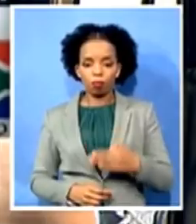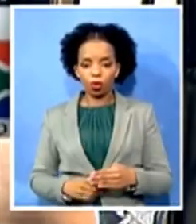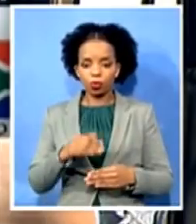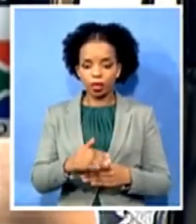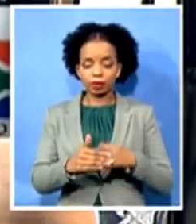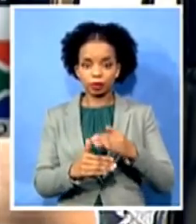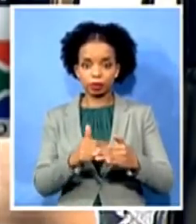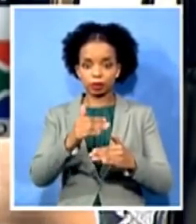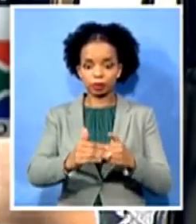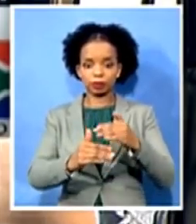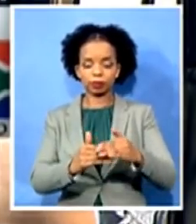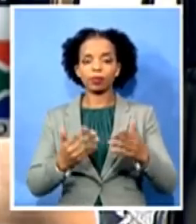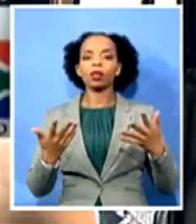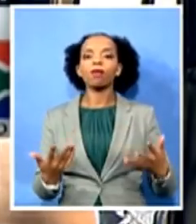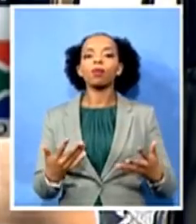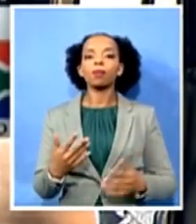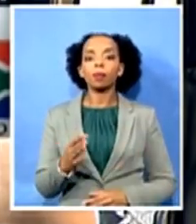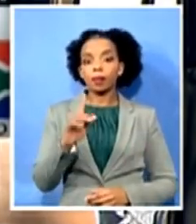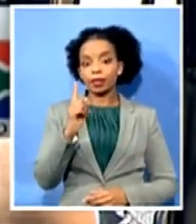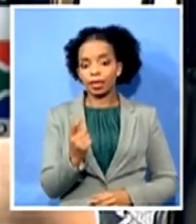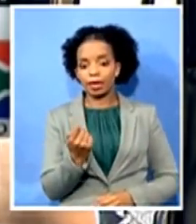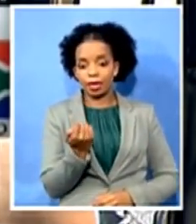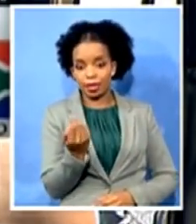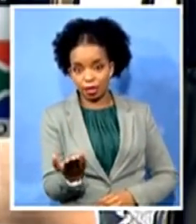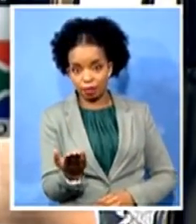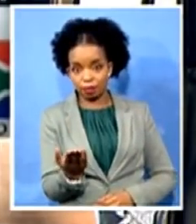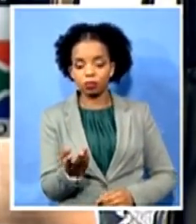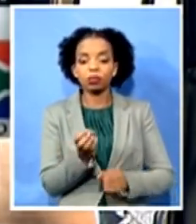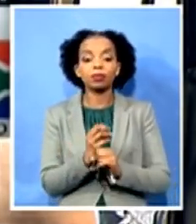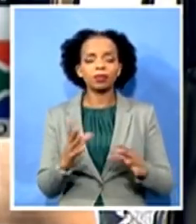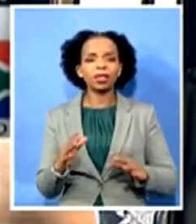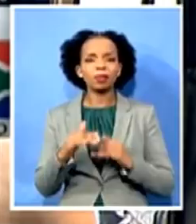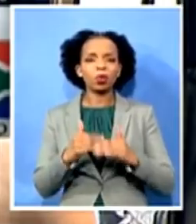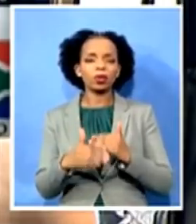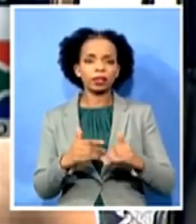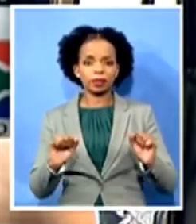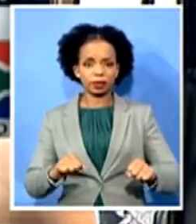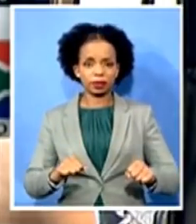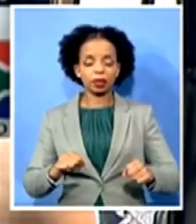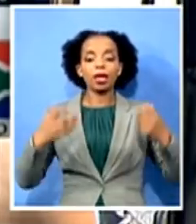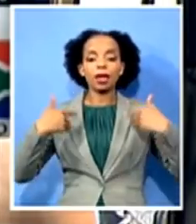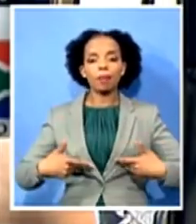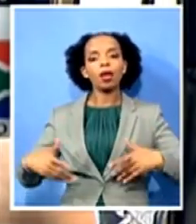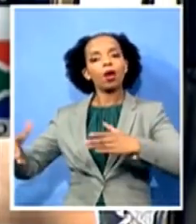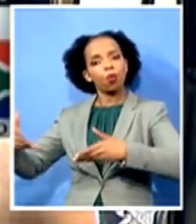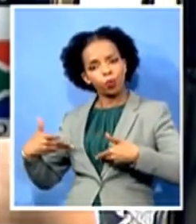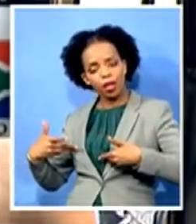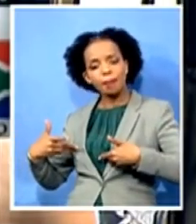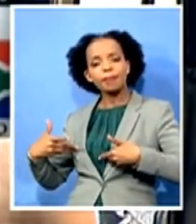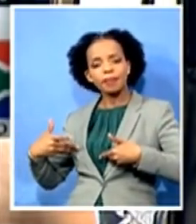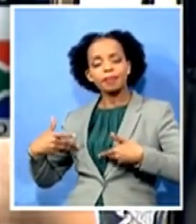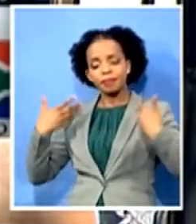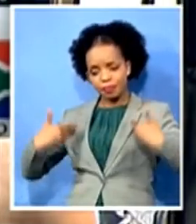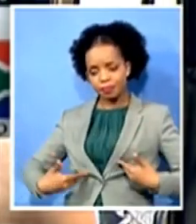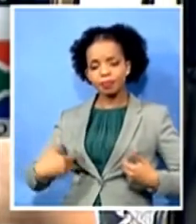process was started, was a process that I welcomed as an MEC. Yes.